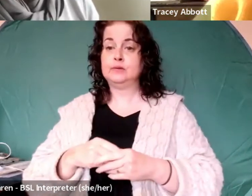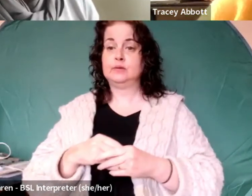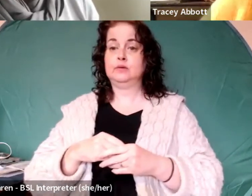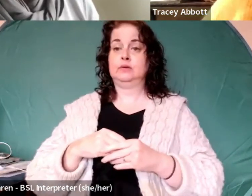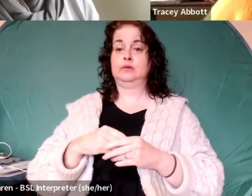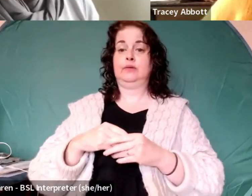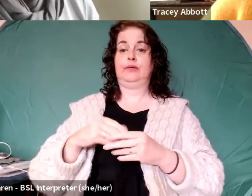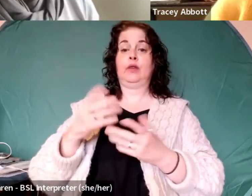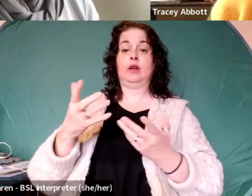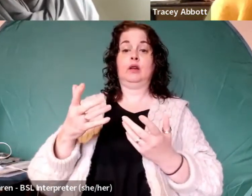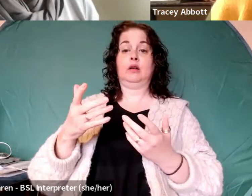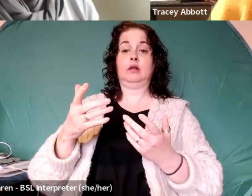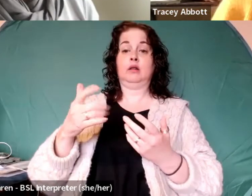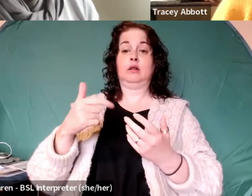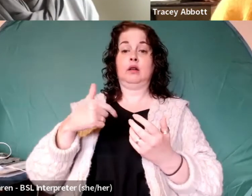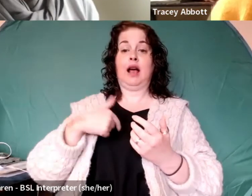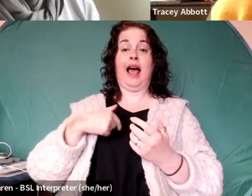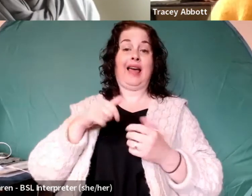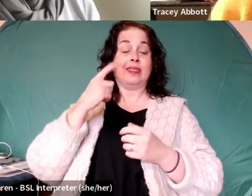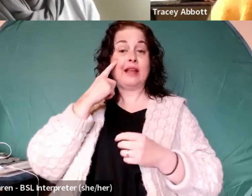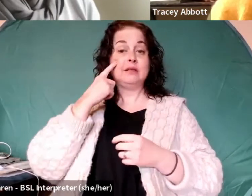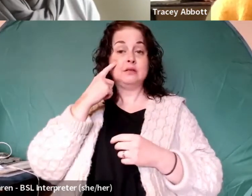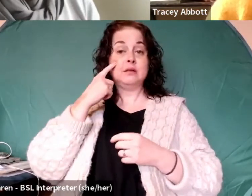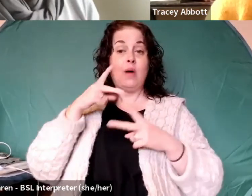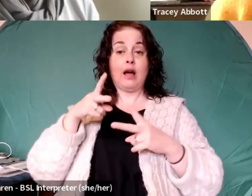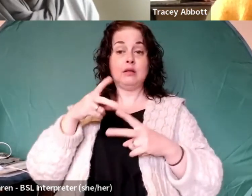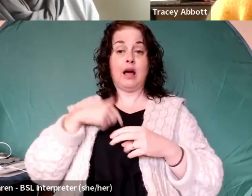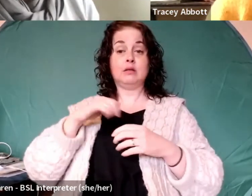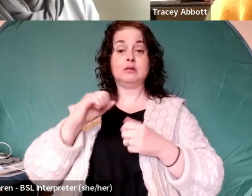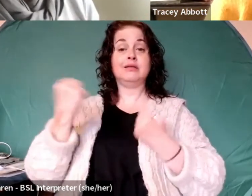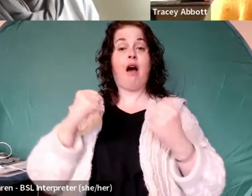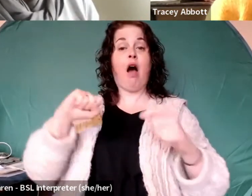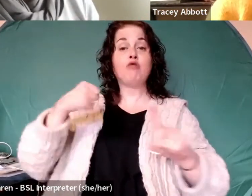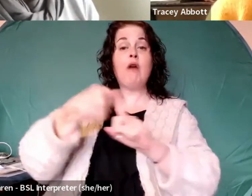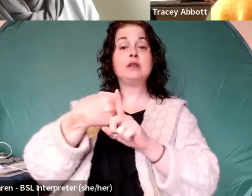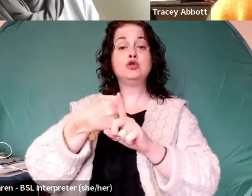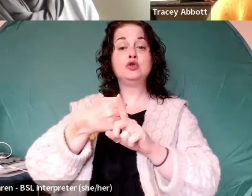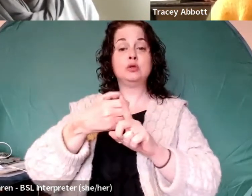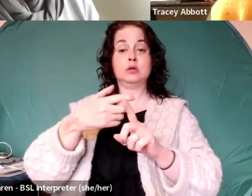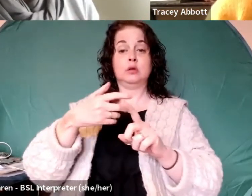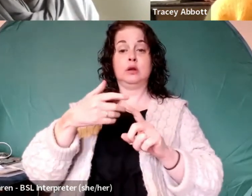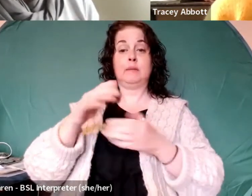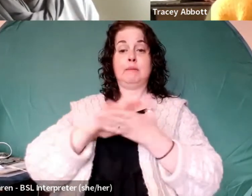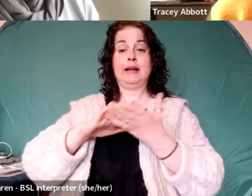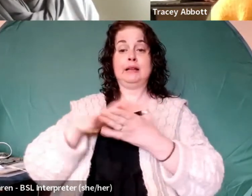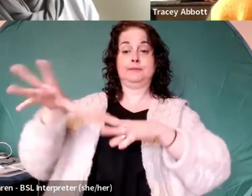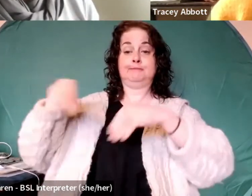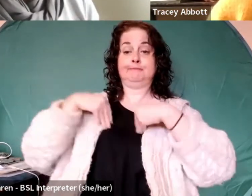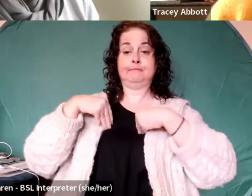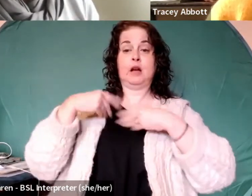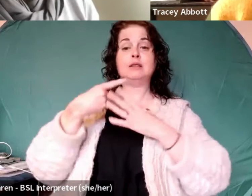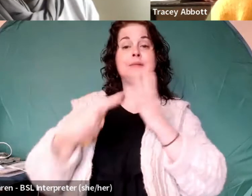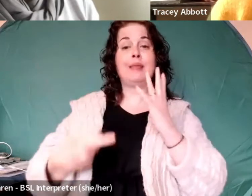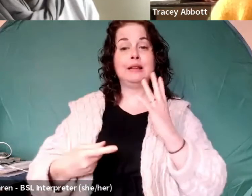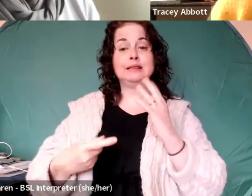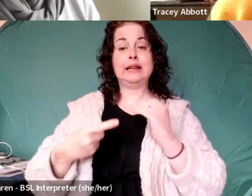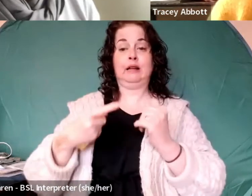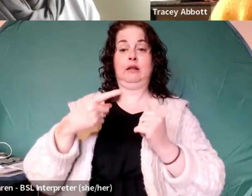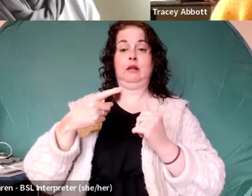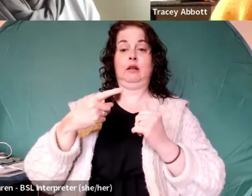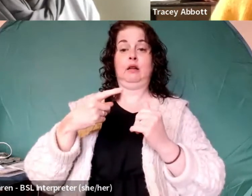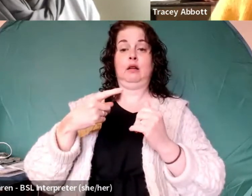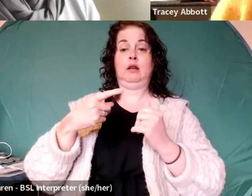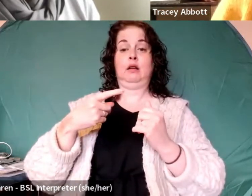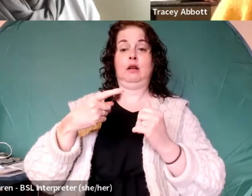I think it's the way that most people do. I had a car crash that resulted in me acquiring a number of disabilities. And up to the point of the car